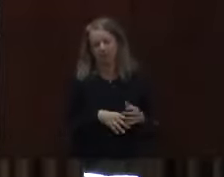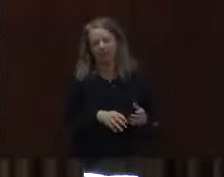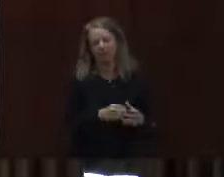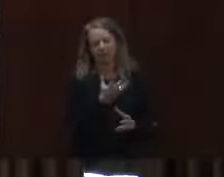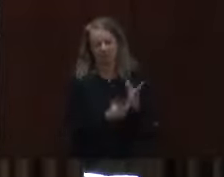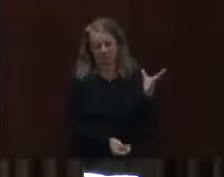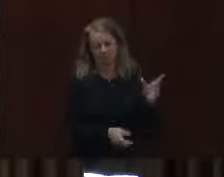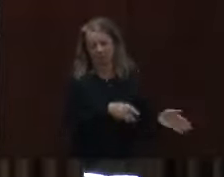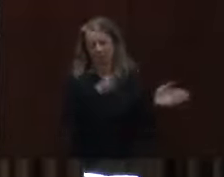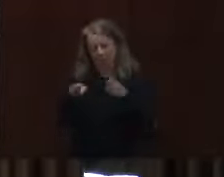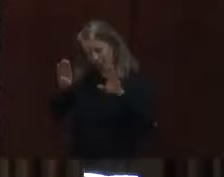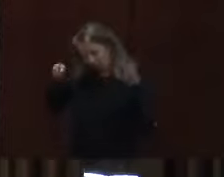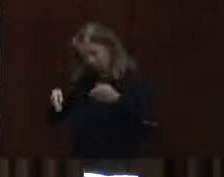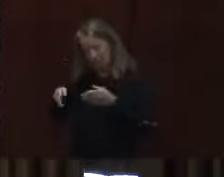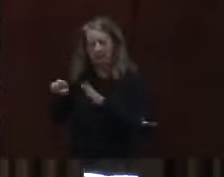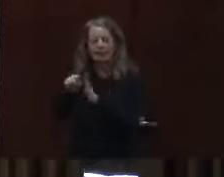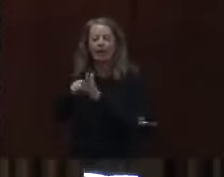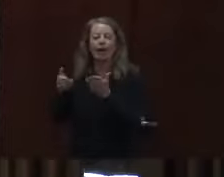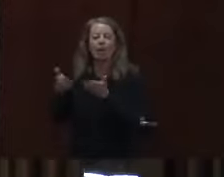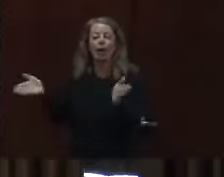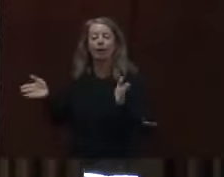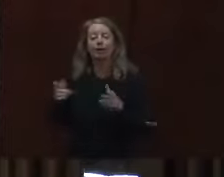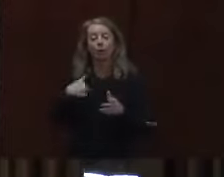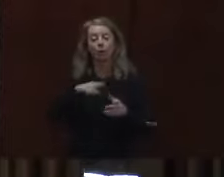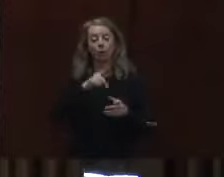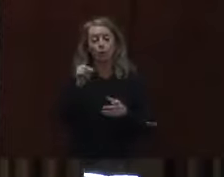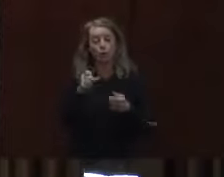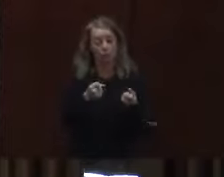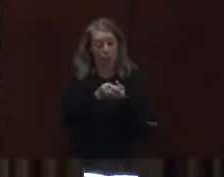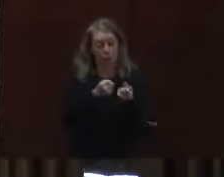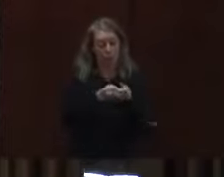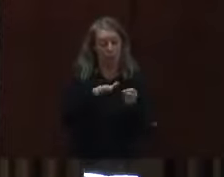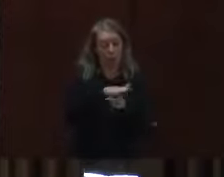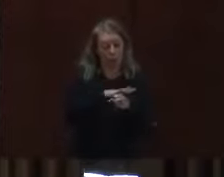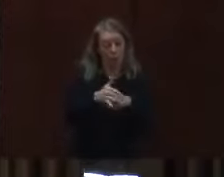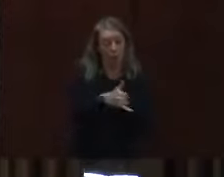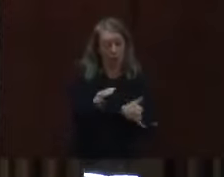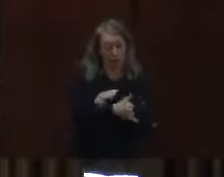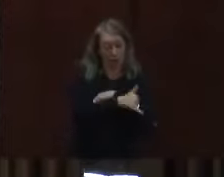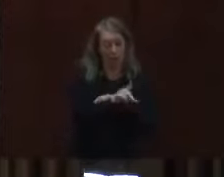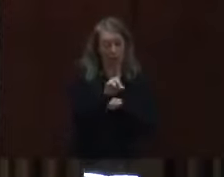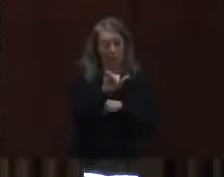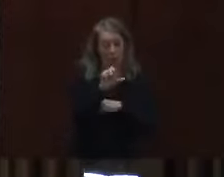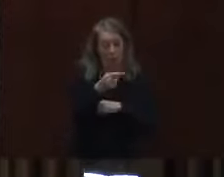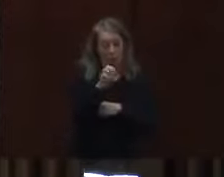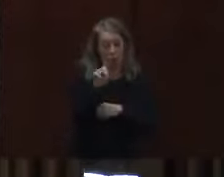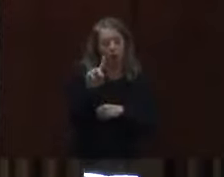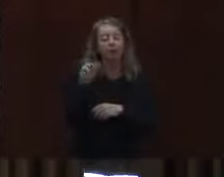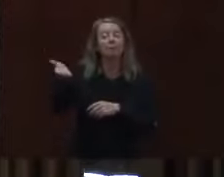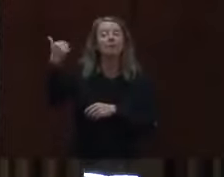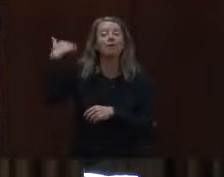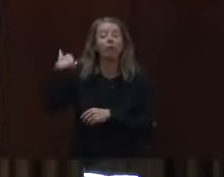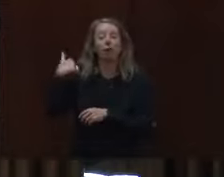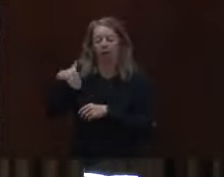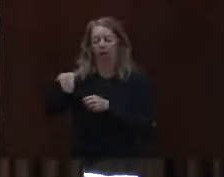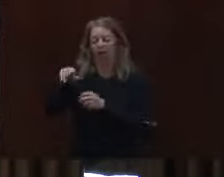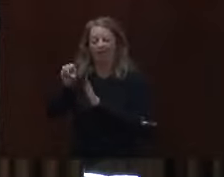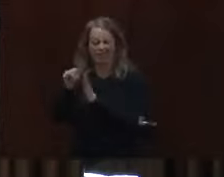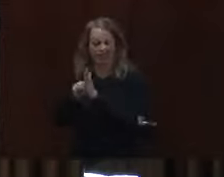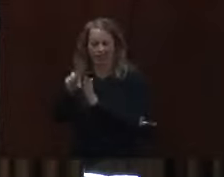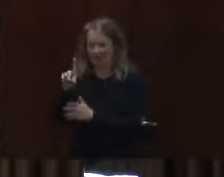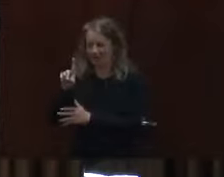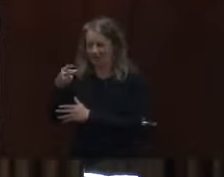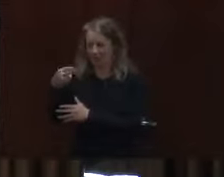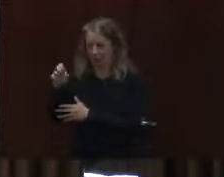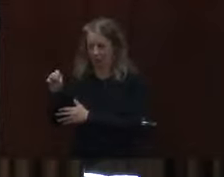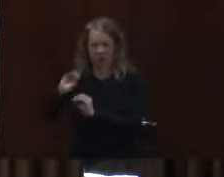Locally, we supported a county-specific dashboard when North Carolina Department of Health and Human Services did not have a dashboard. Since